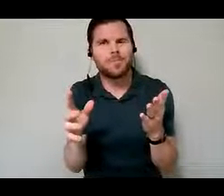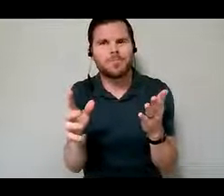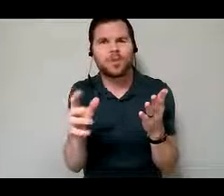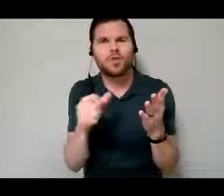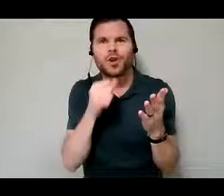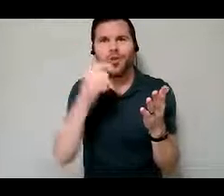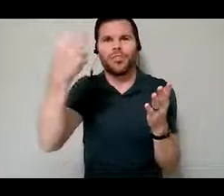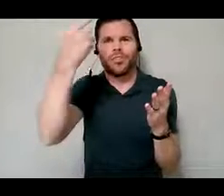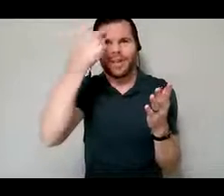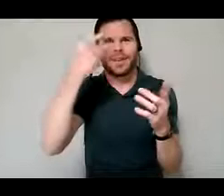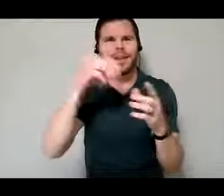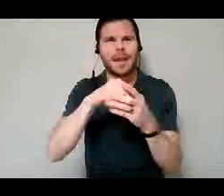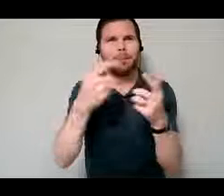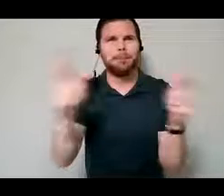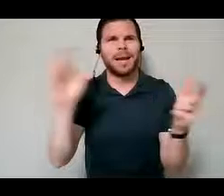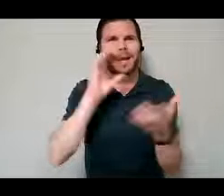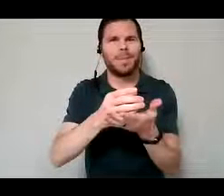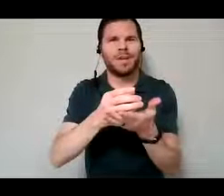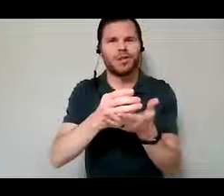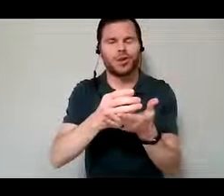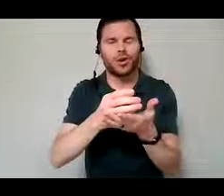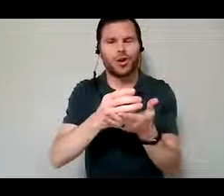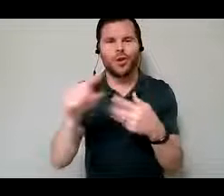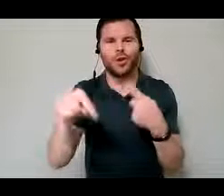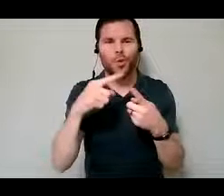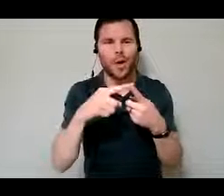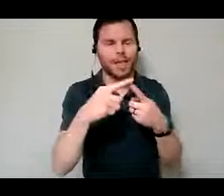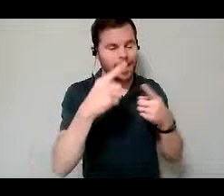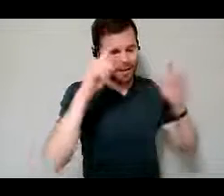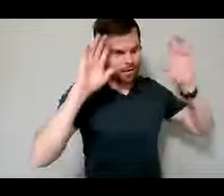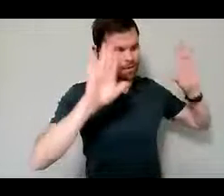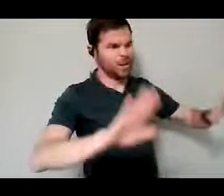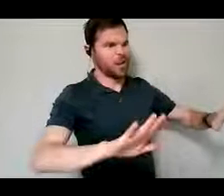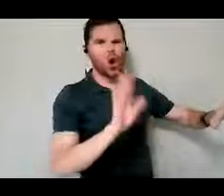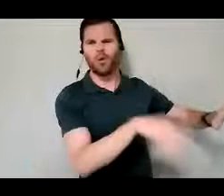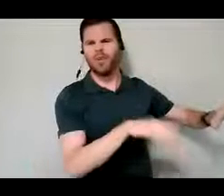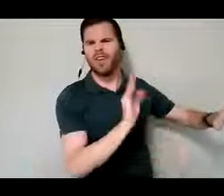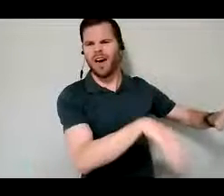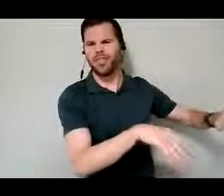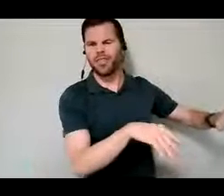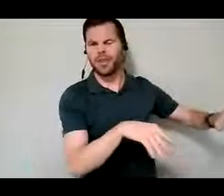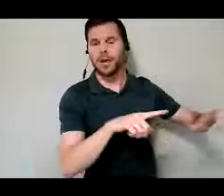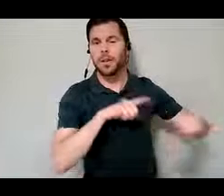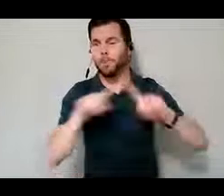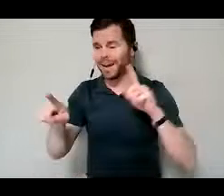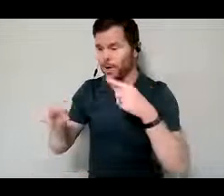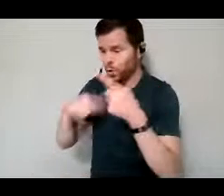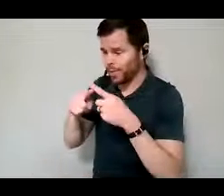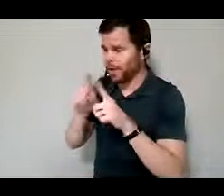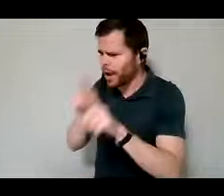no, that's not very helpful. But when they're sitting there actually responding to specific questions, they have had really positive results from